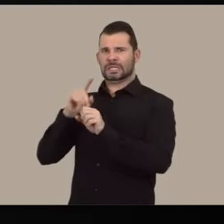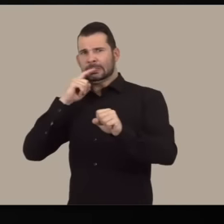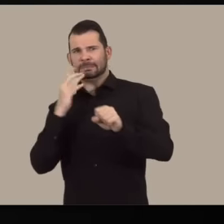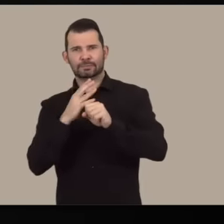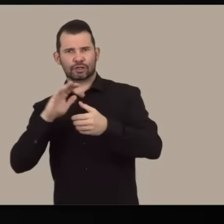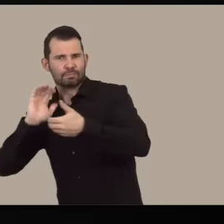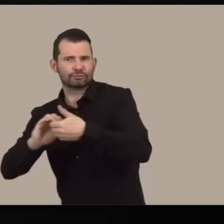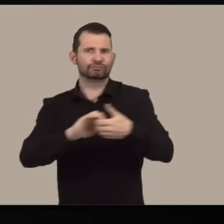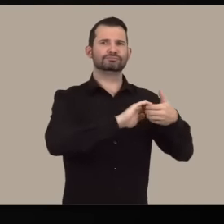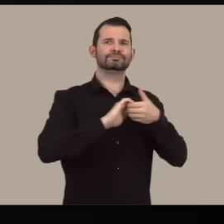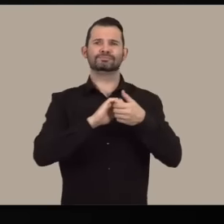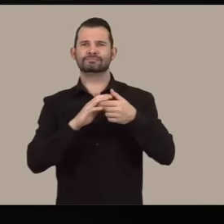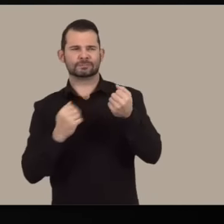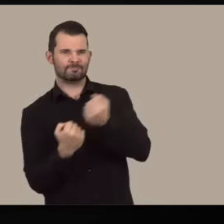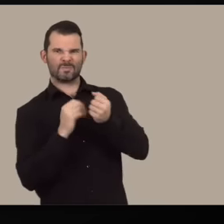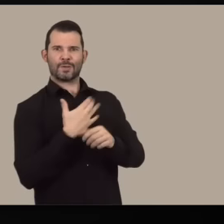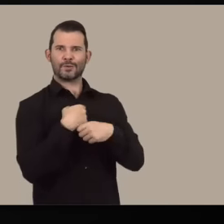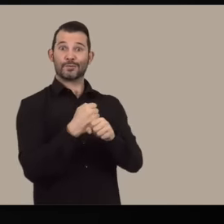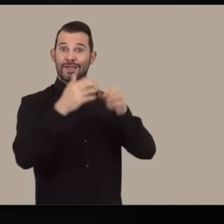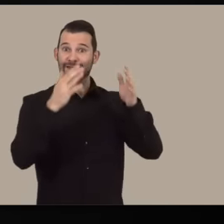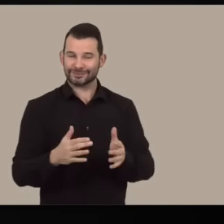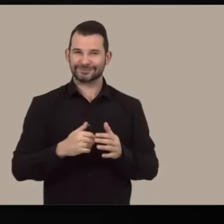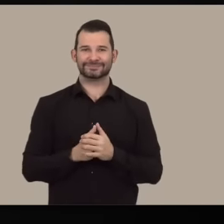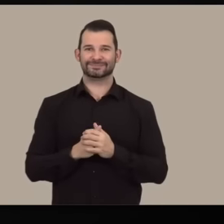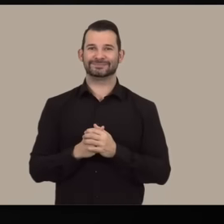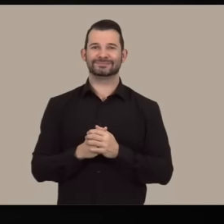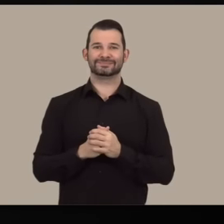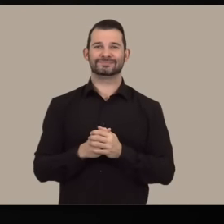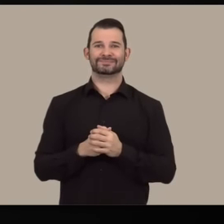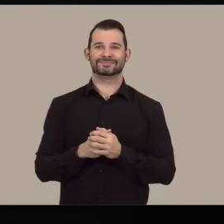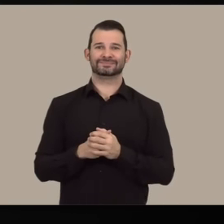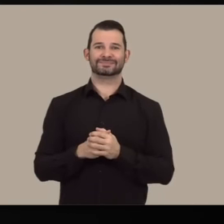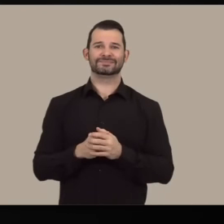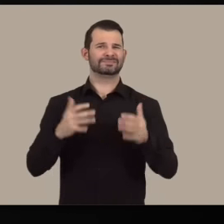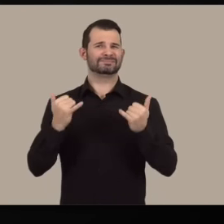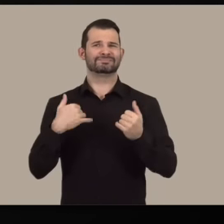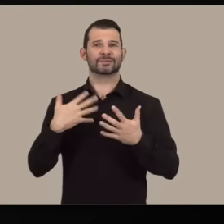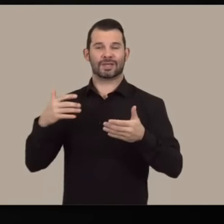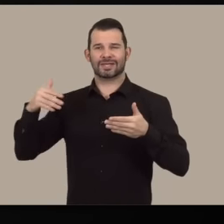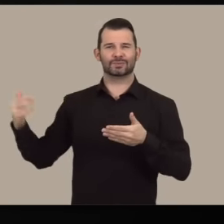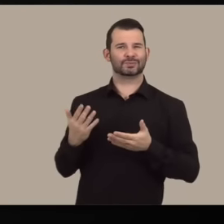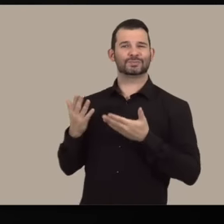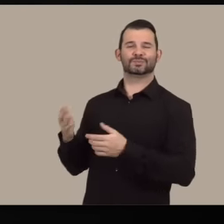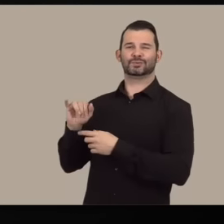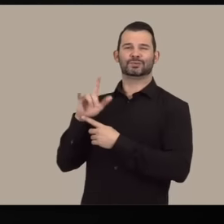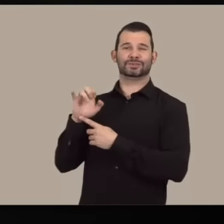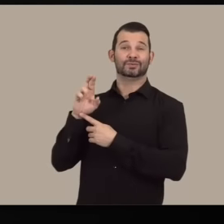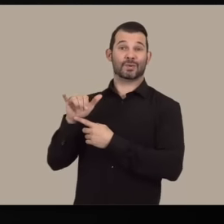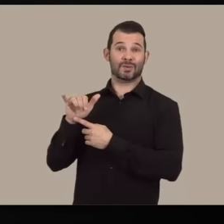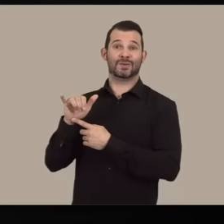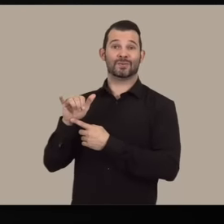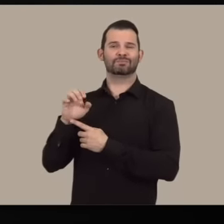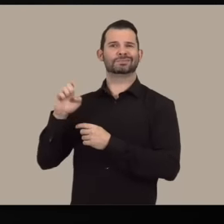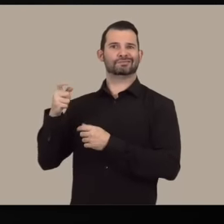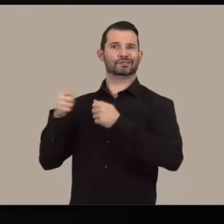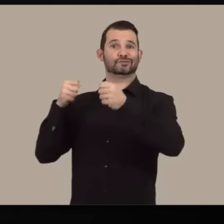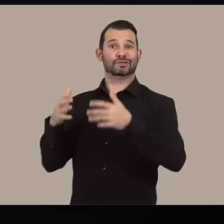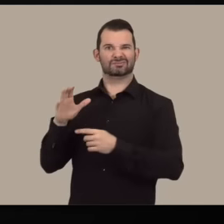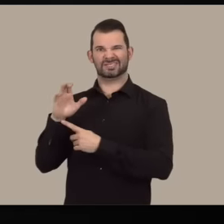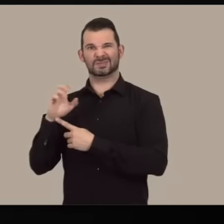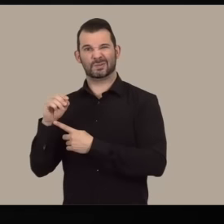Telefilm's important commitment to partnerships and supporting our creators. Now, I would like to introduce Julie